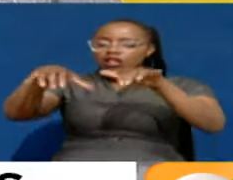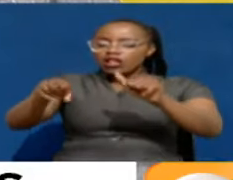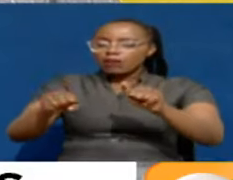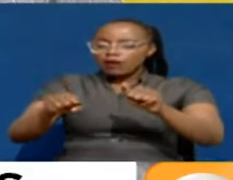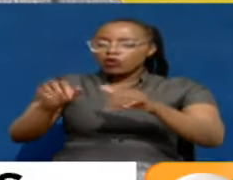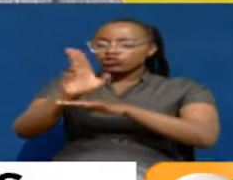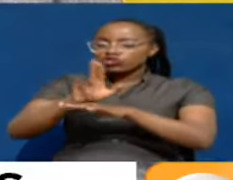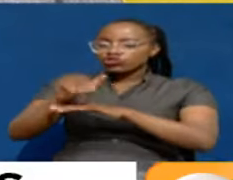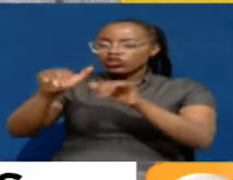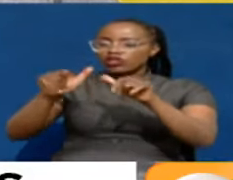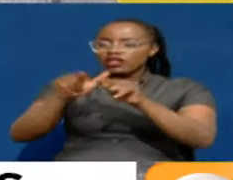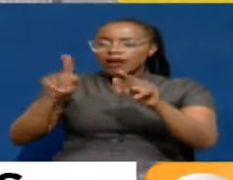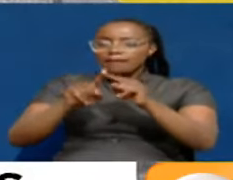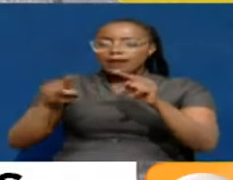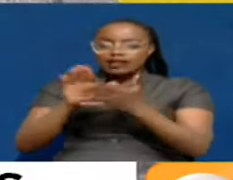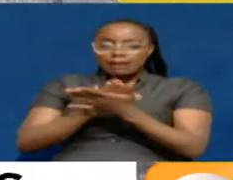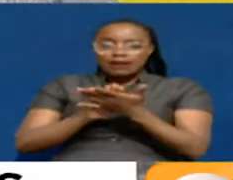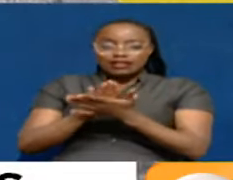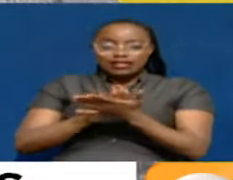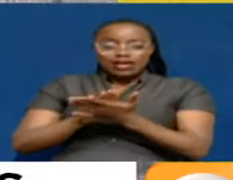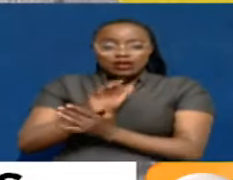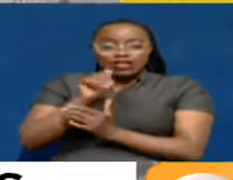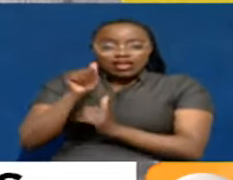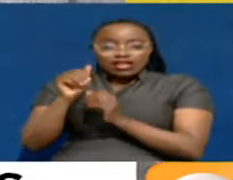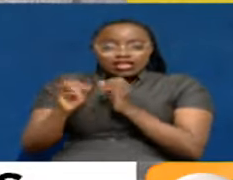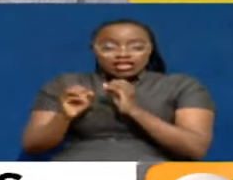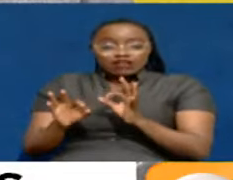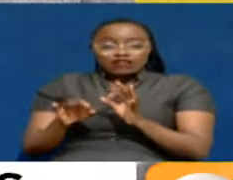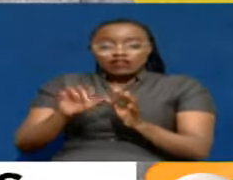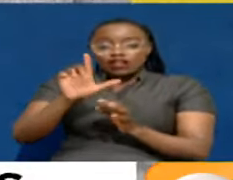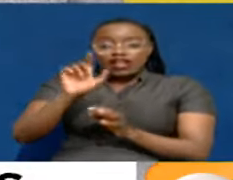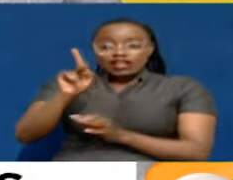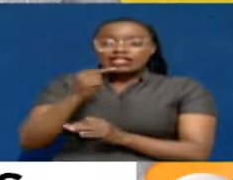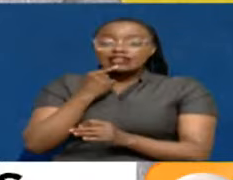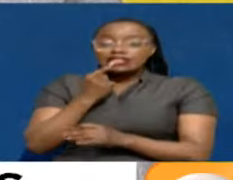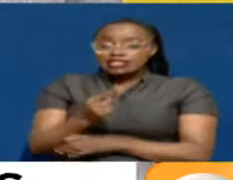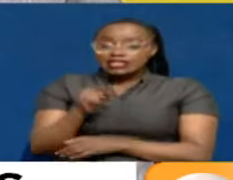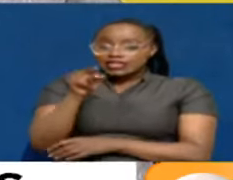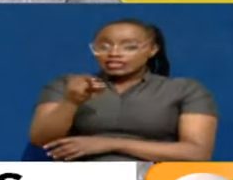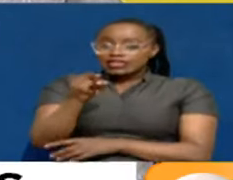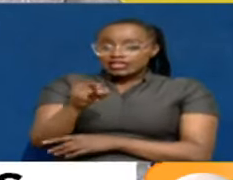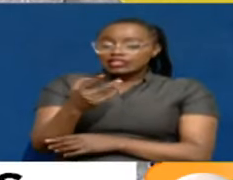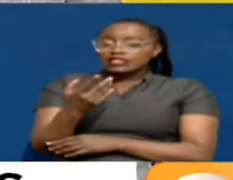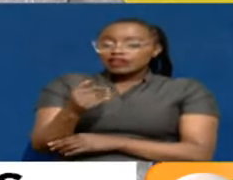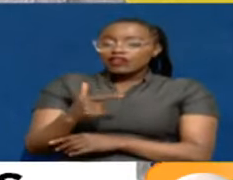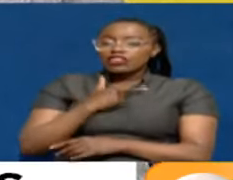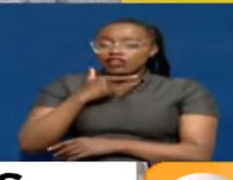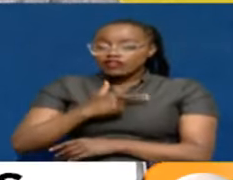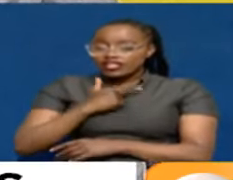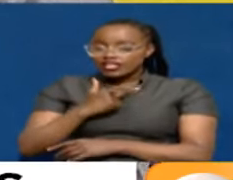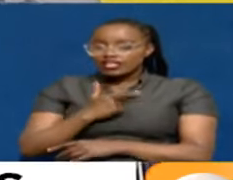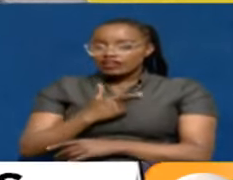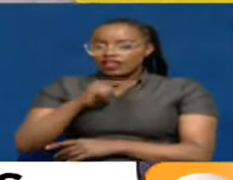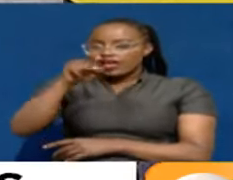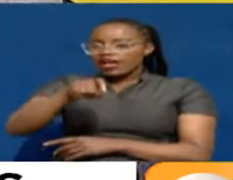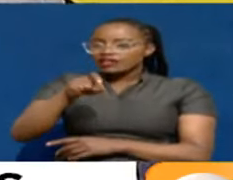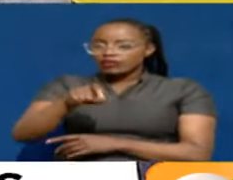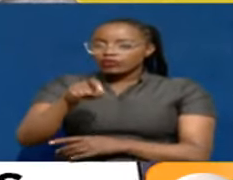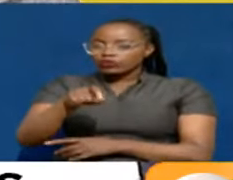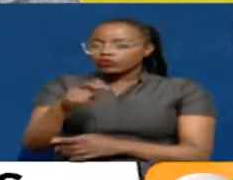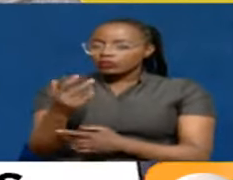road. But essentially, it underscores what Linus is saying, that these kinds of visits ought to